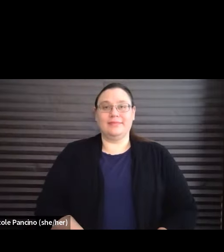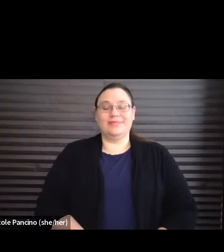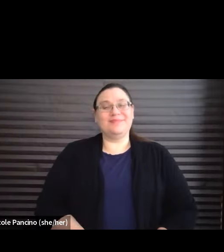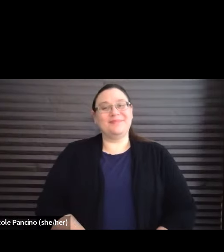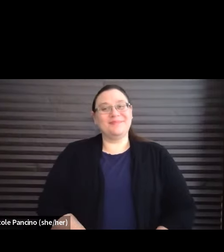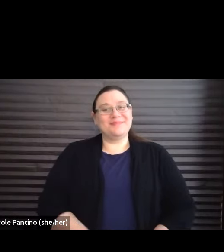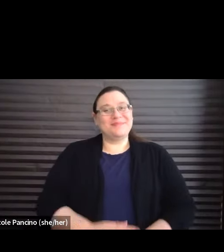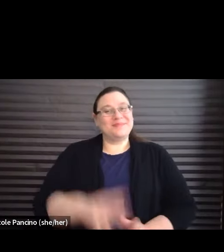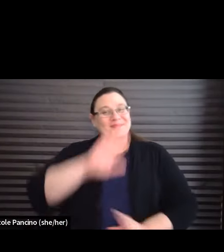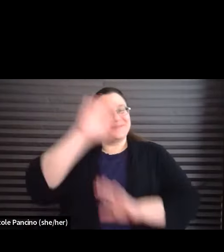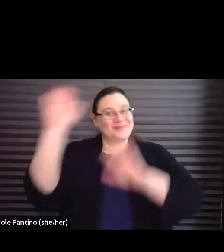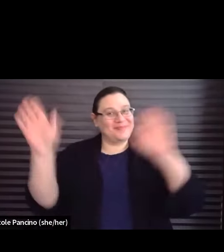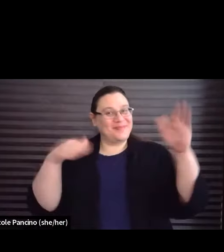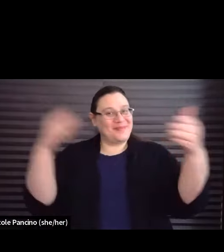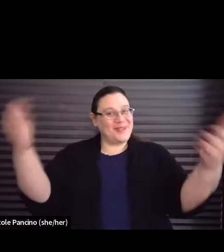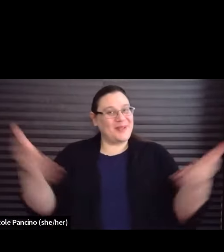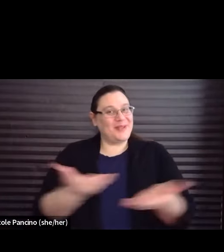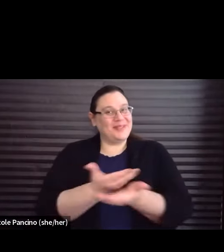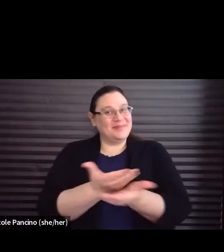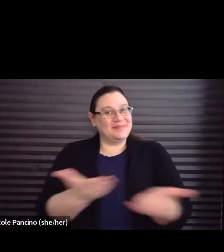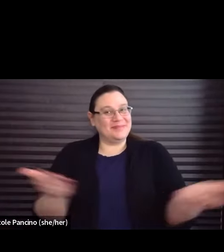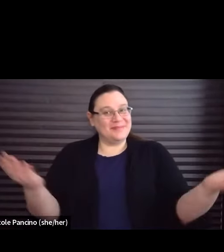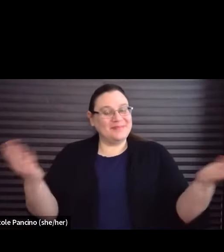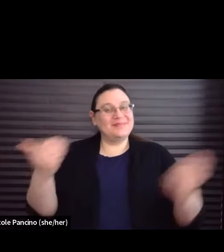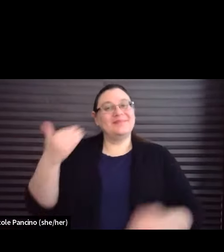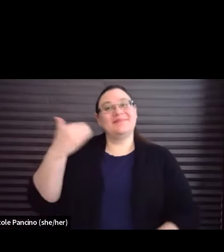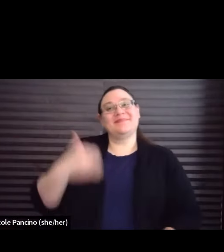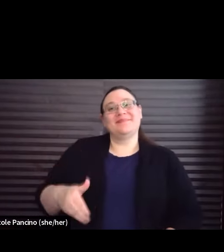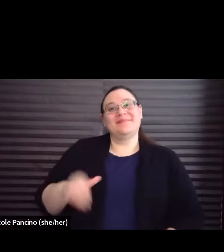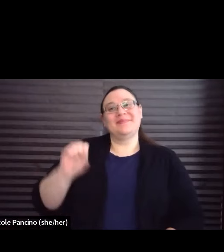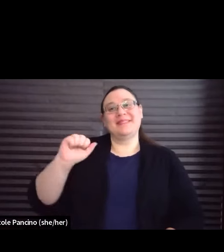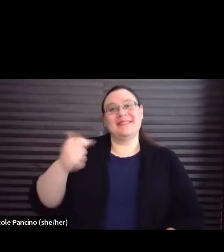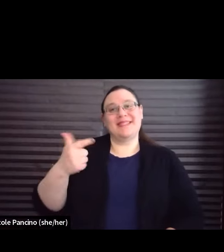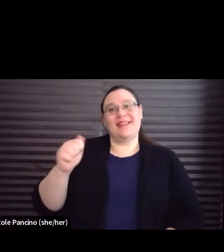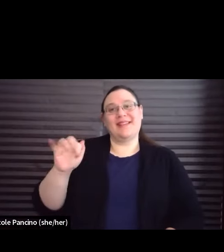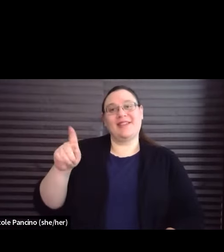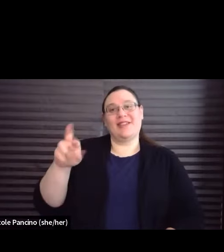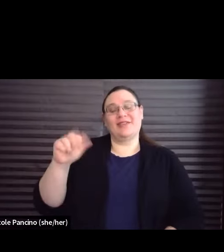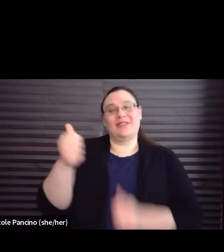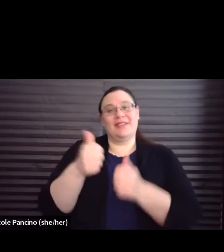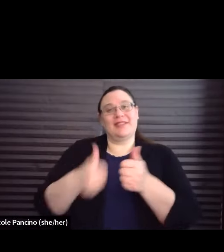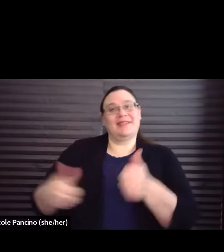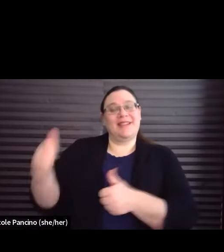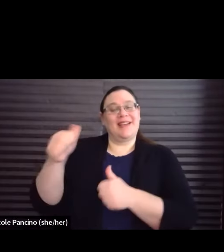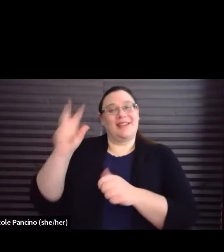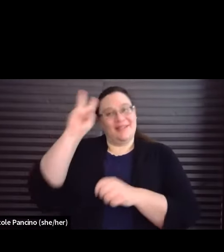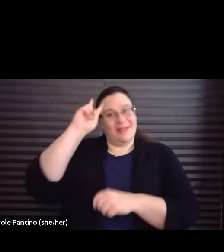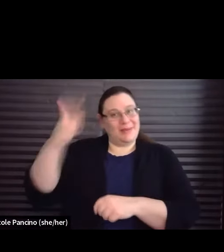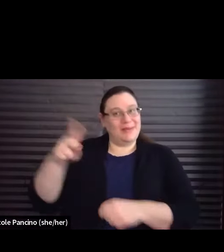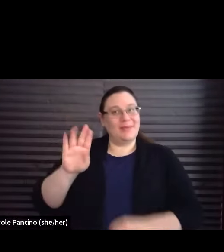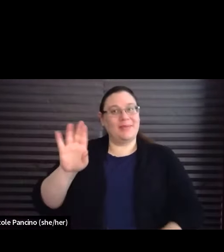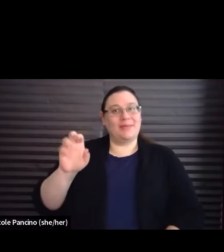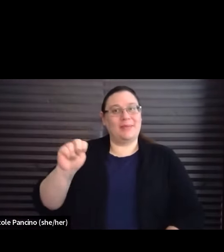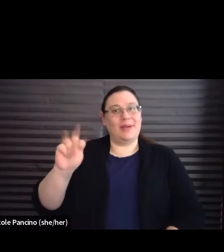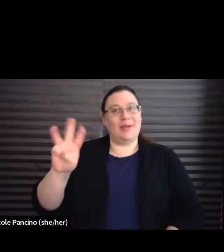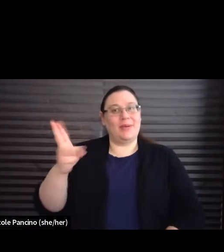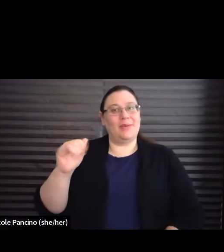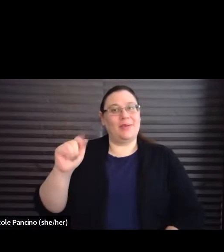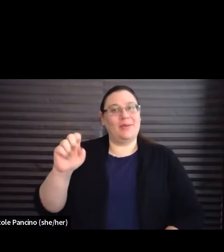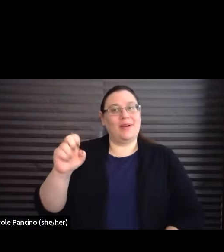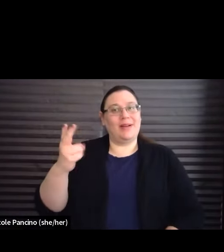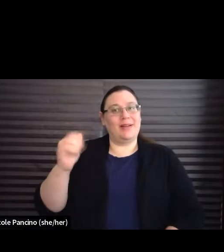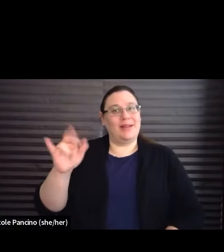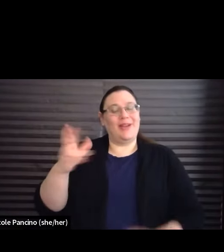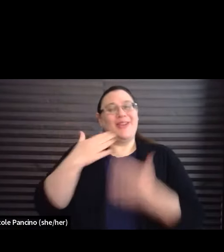Hello and welcome, everyone. I am SAG-AFTRA Executive Vice President Ben Whitehair. Thank you all for joining us